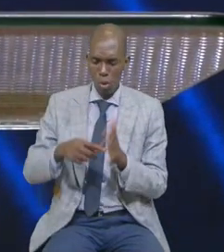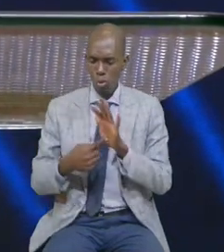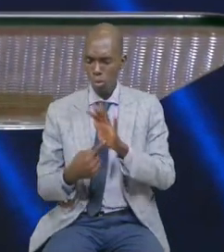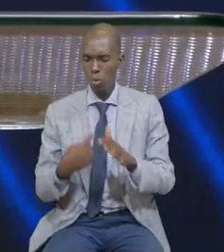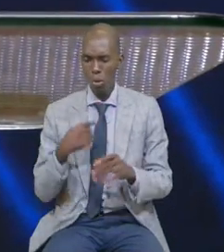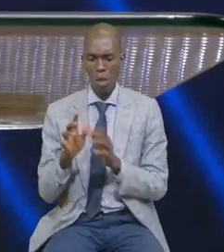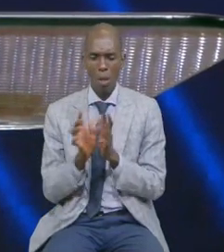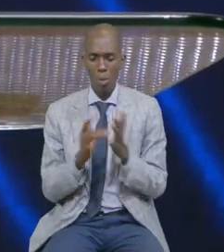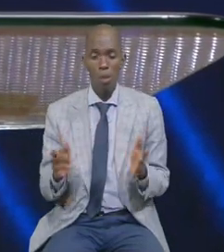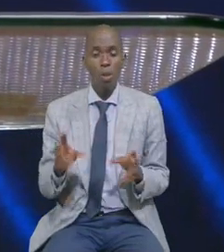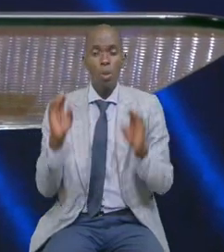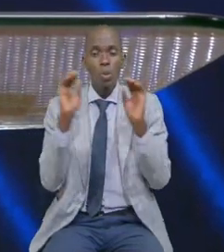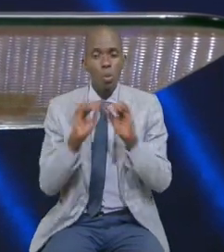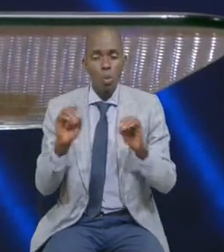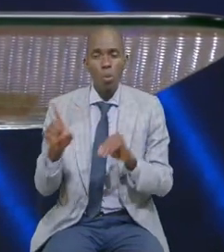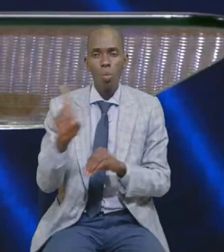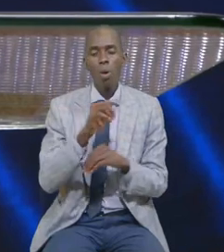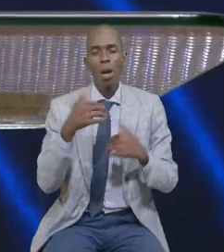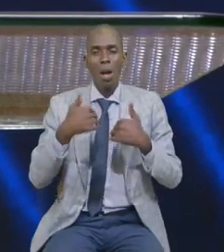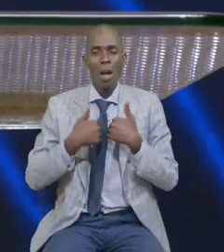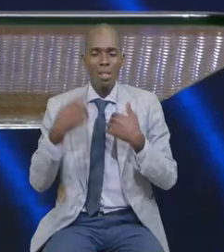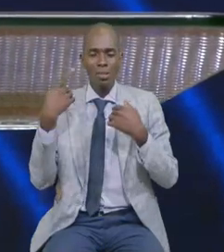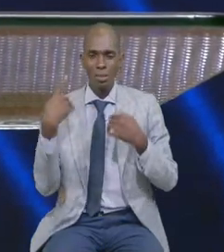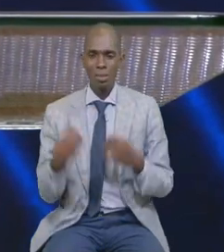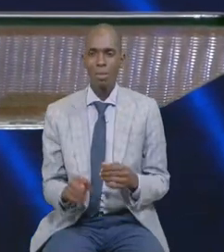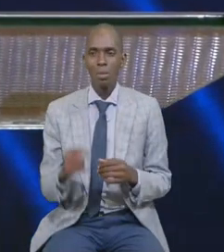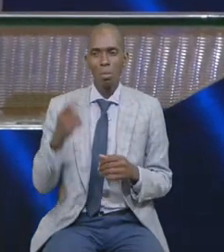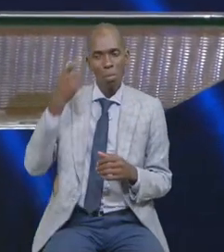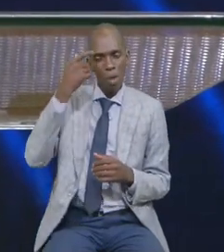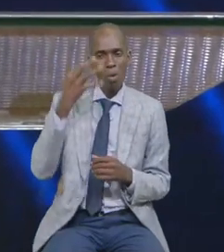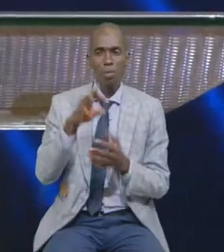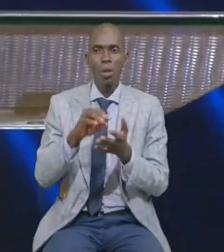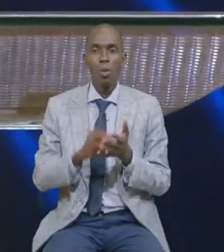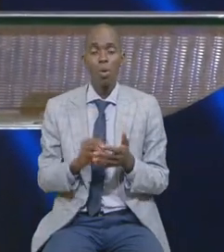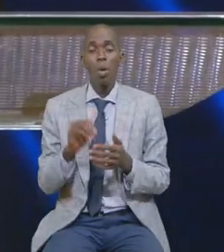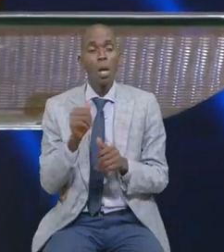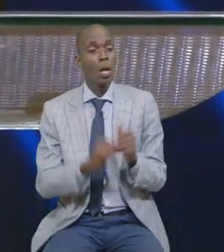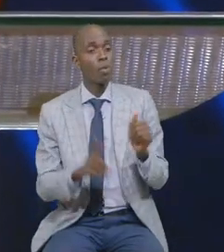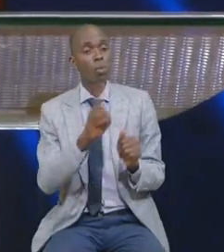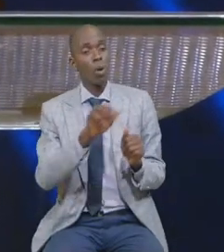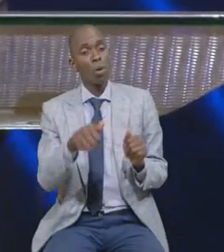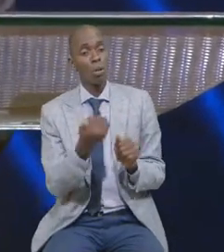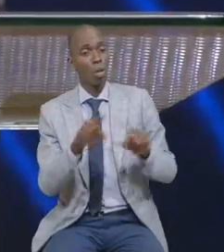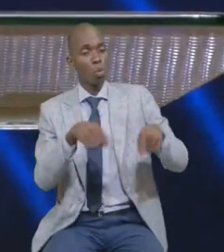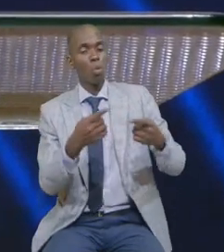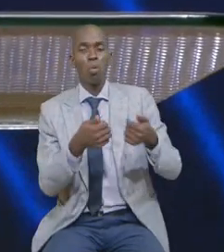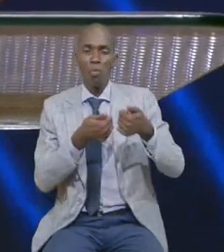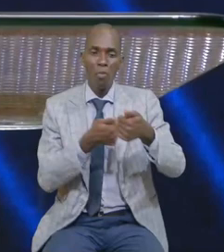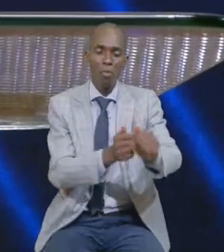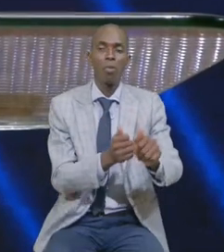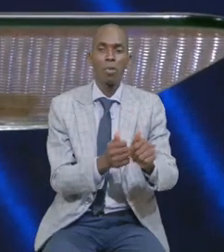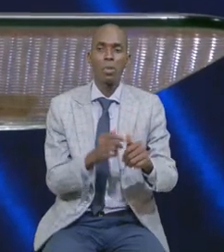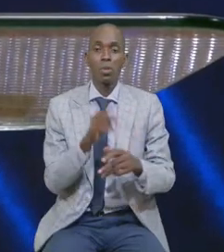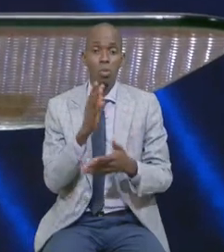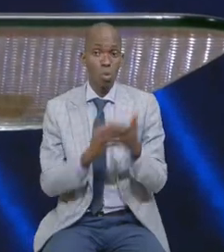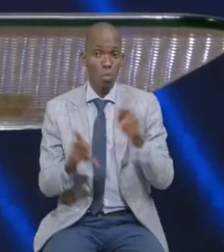own, no conviction of their own. When the whole of society went, that's where everybody went. There are people like that today. They go